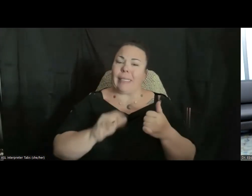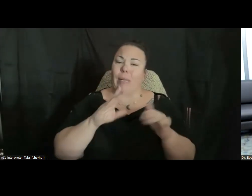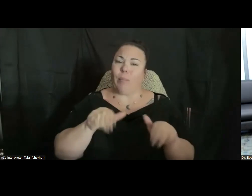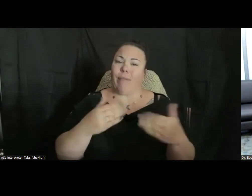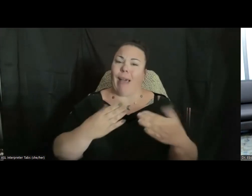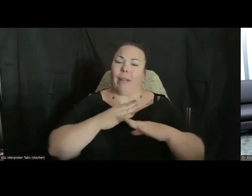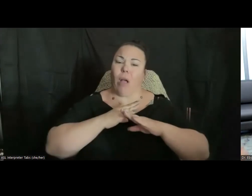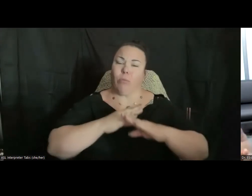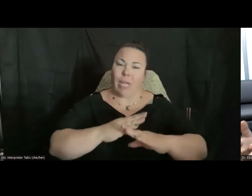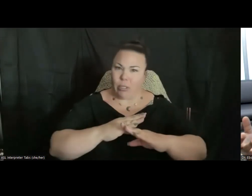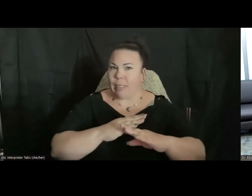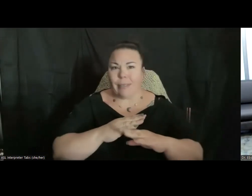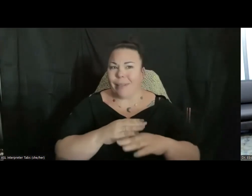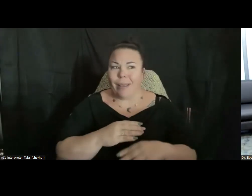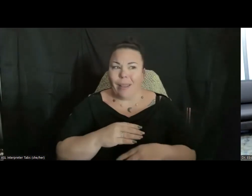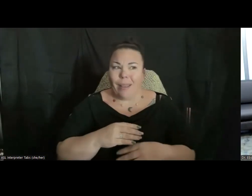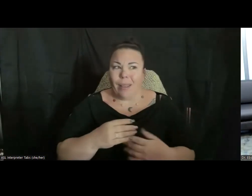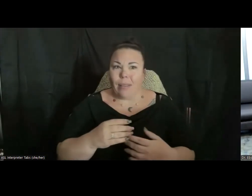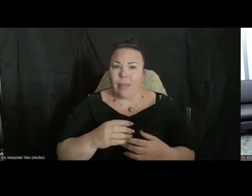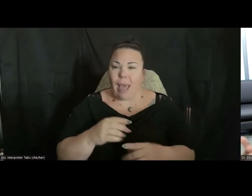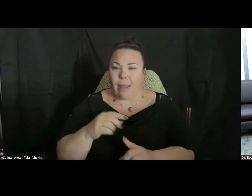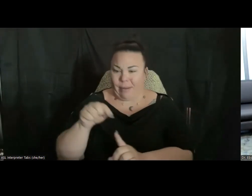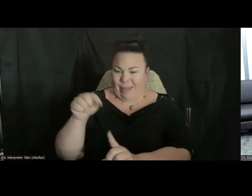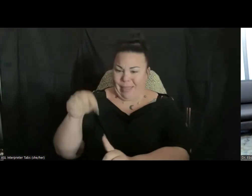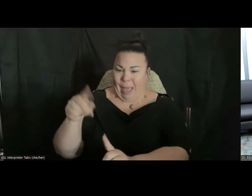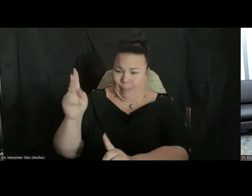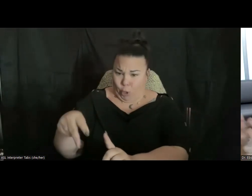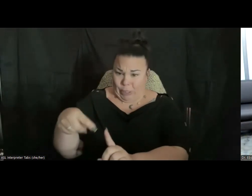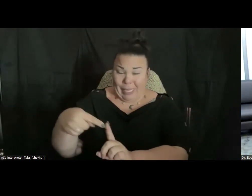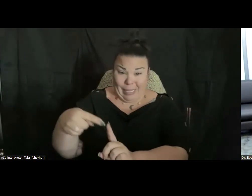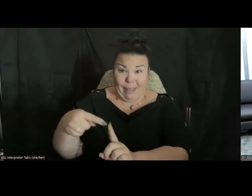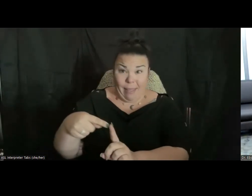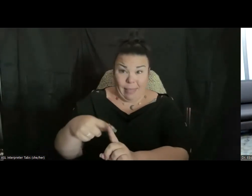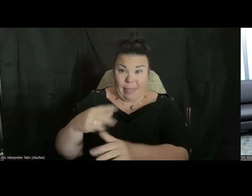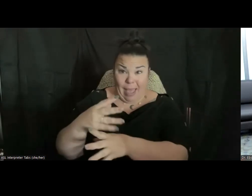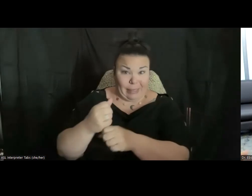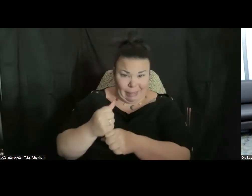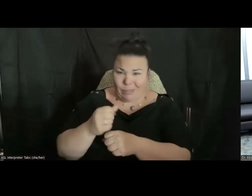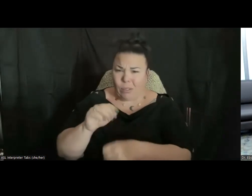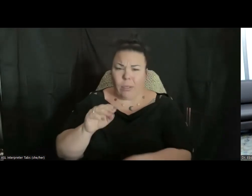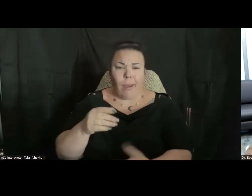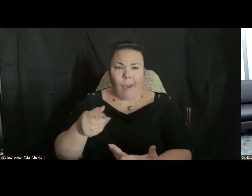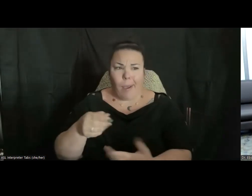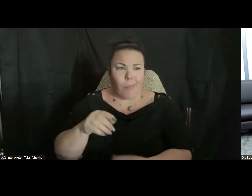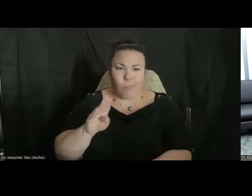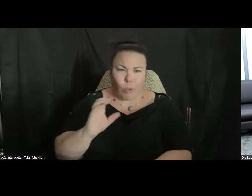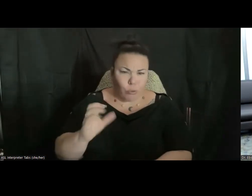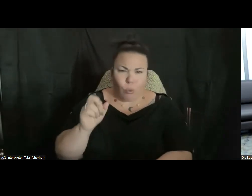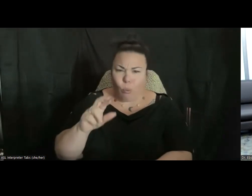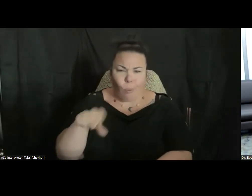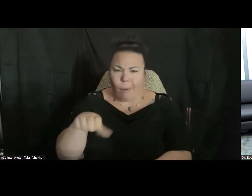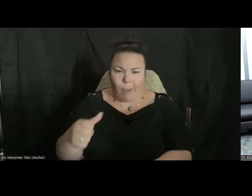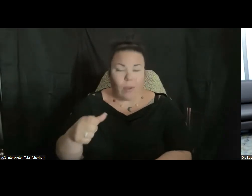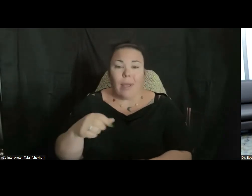put the person who's getting the contraception at risk, for additional harm by their partner. And so we're really